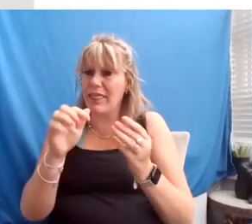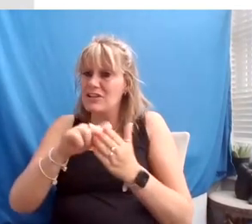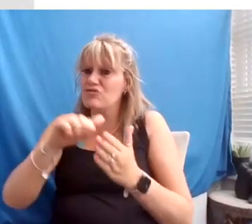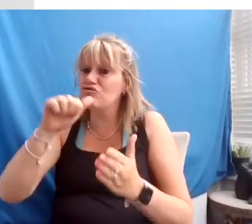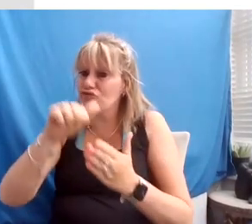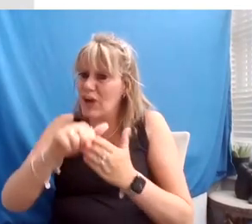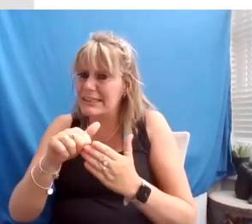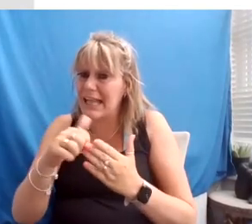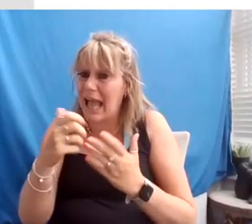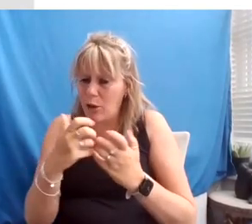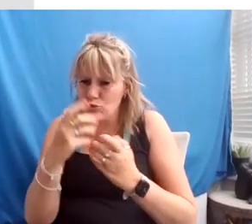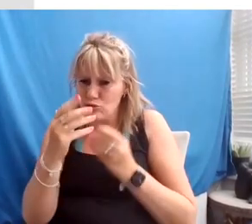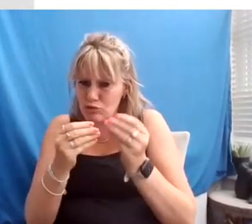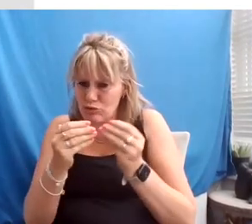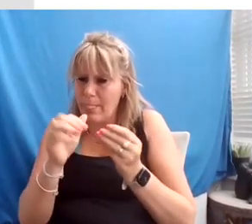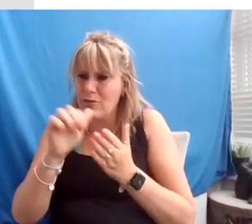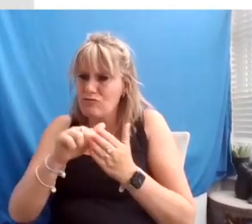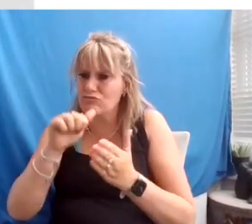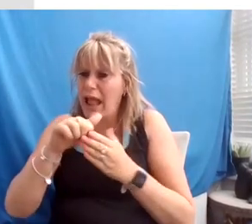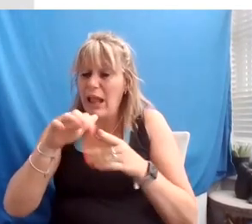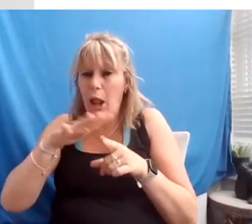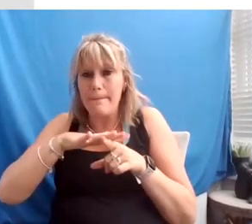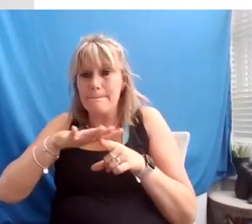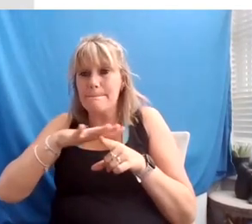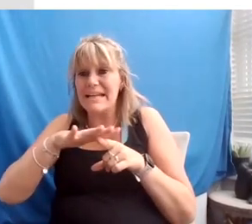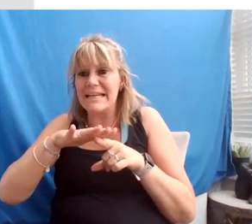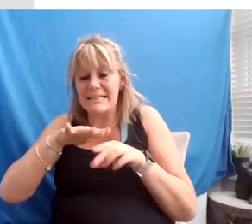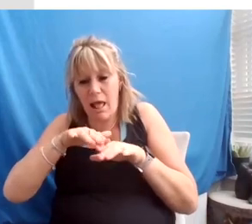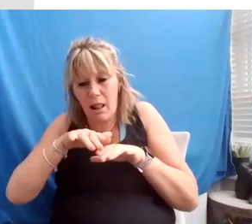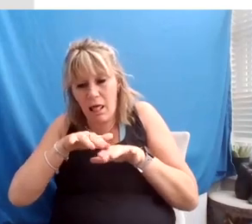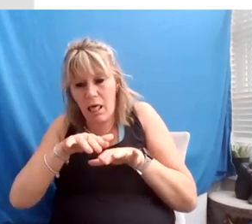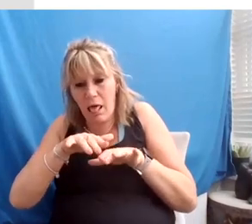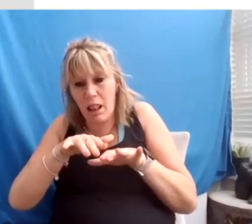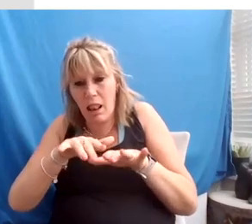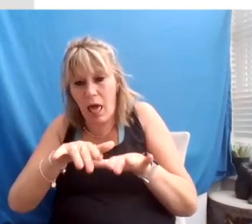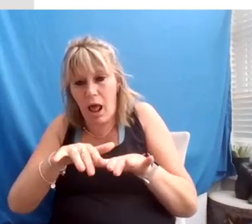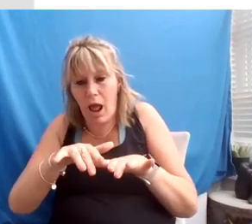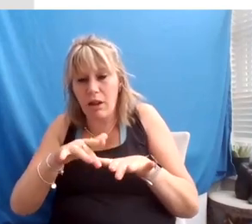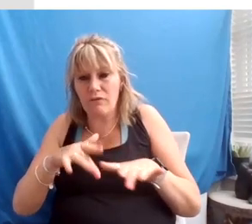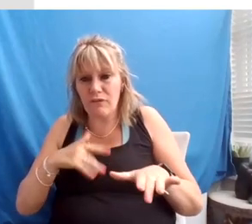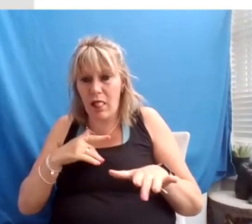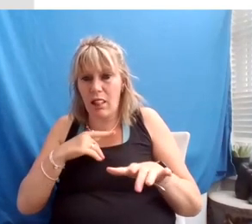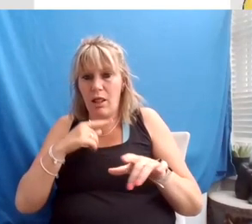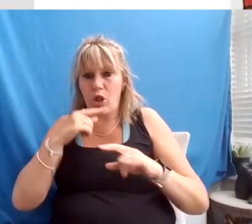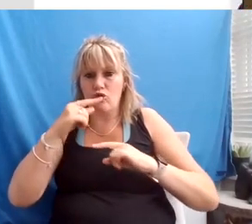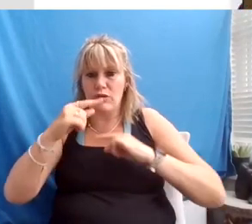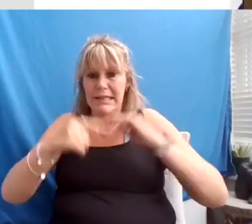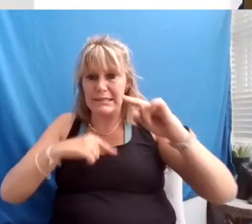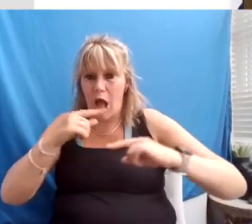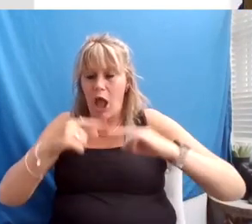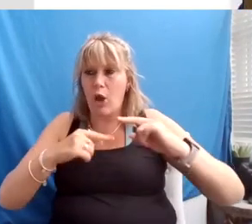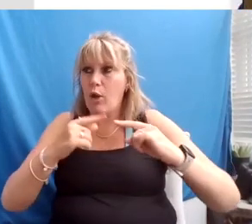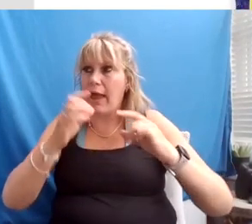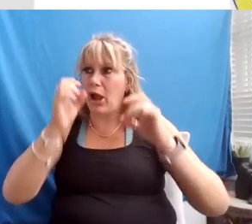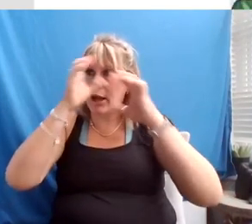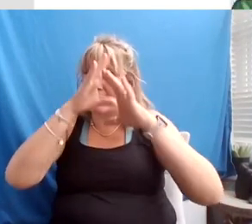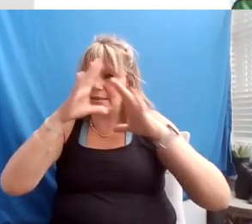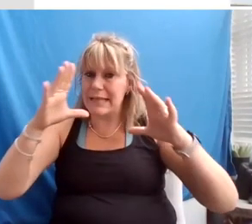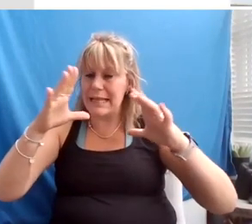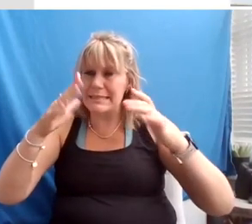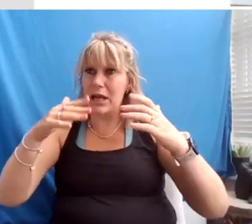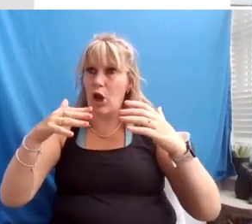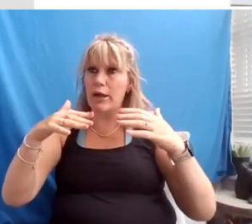Yes, and I think, again, if we look at surfaces we can recycle, that sense of things just sort of bleeding and blurring is